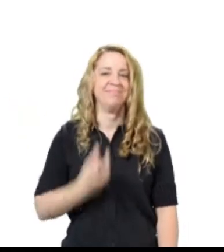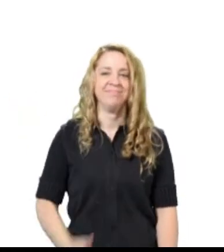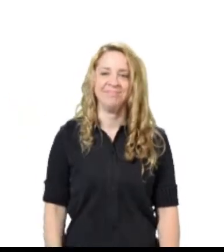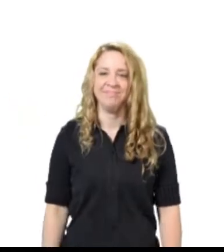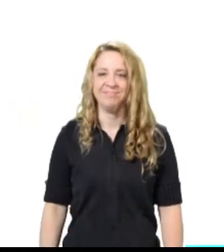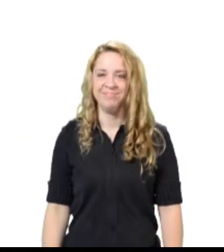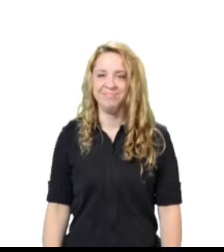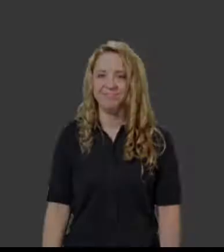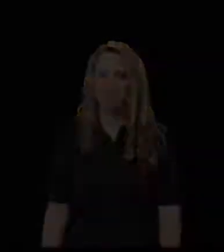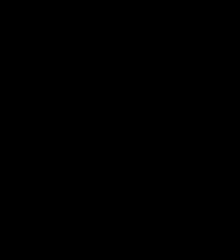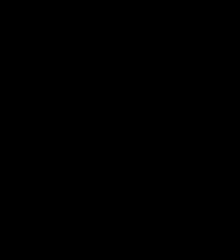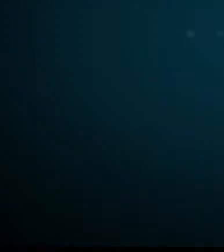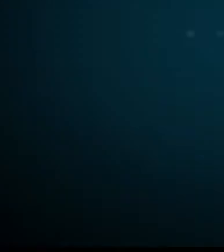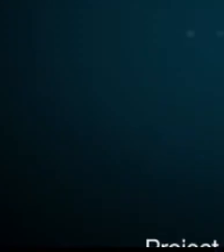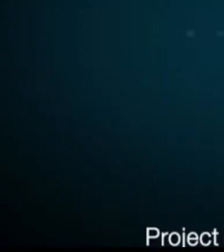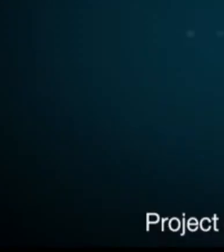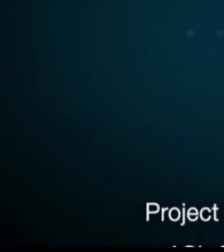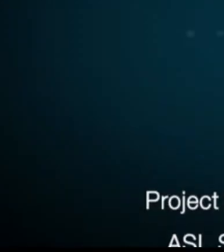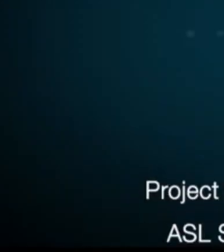Bye bye. Bye bye.